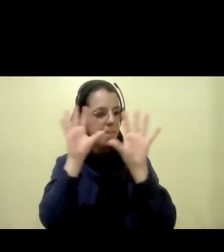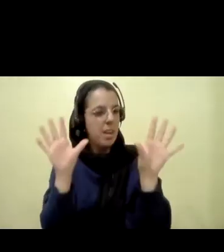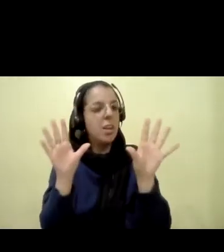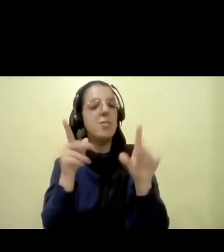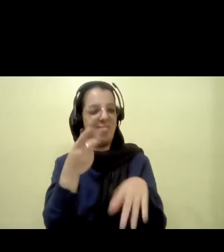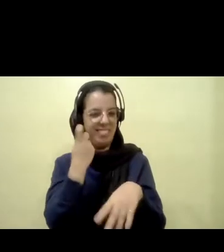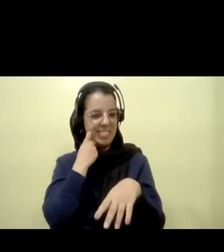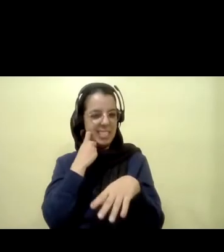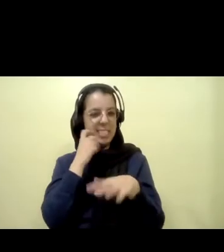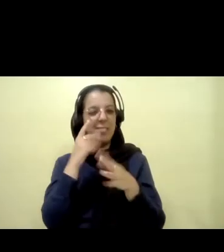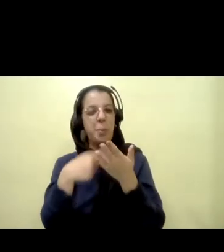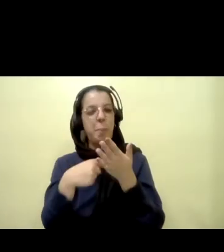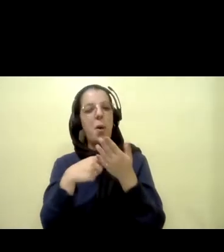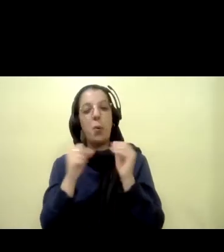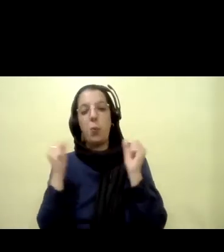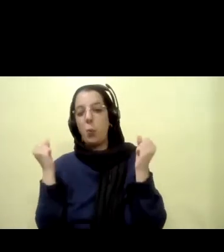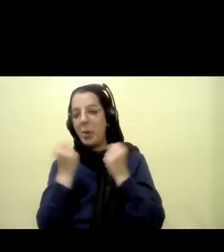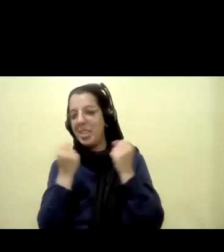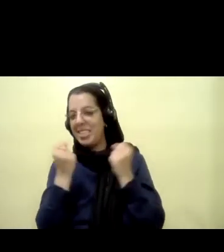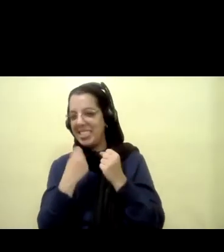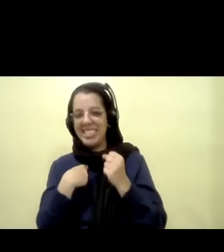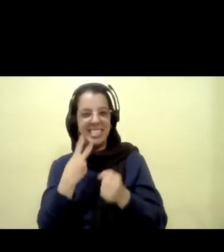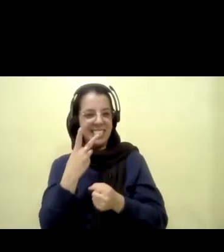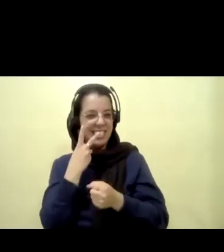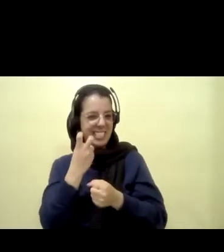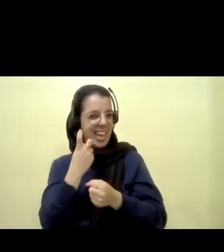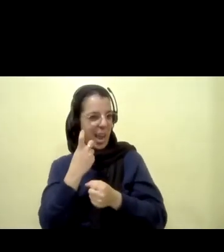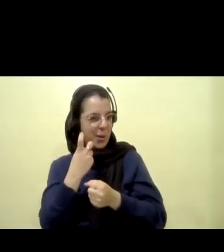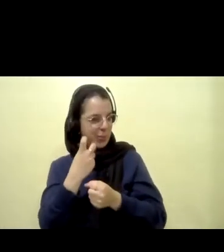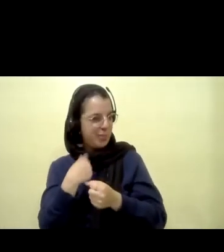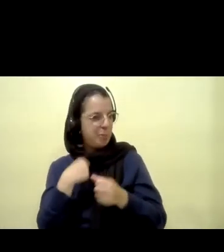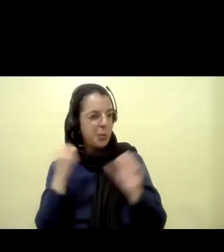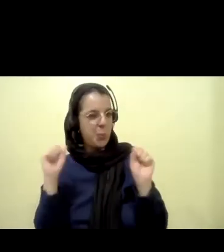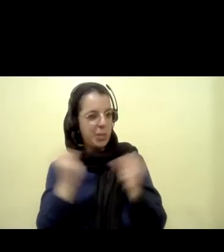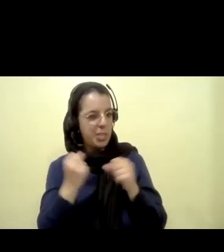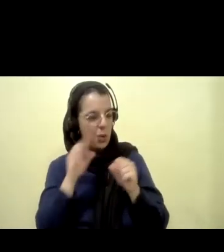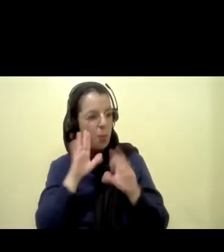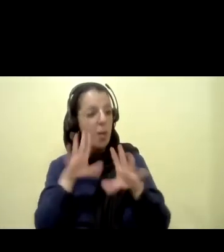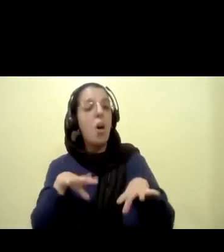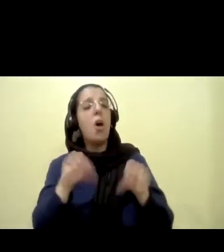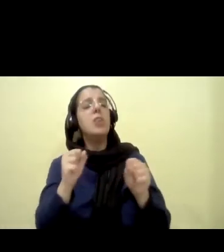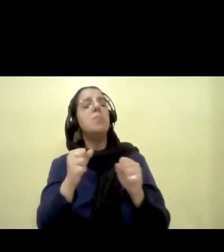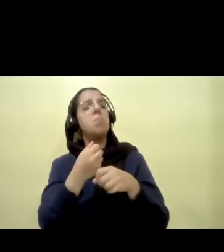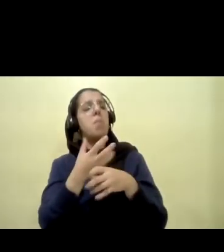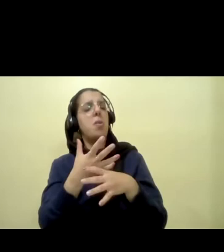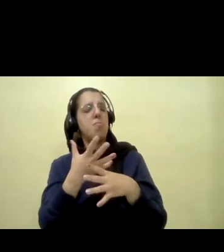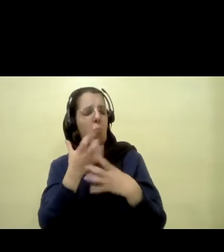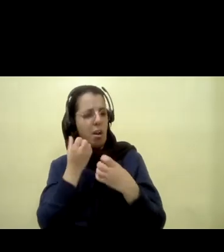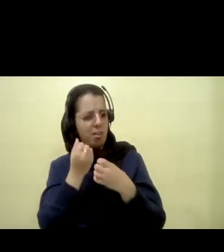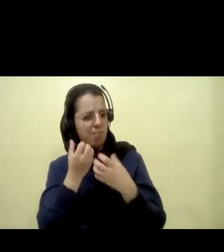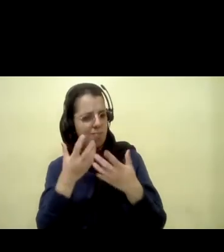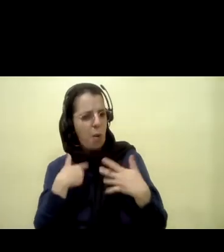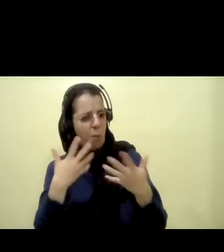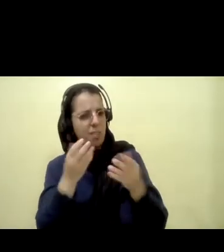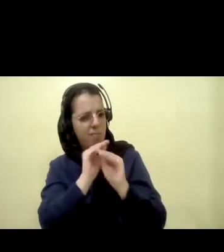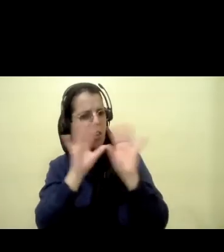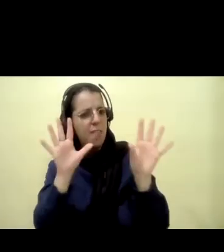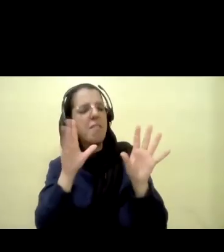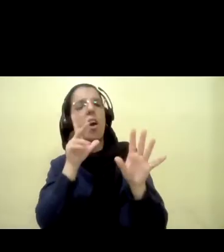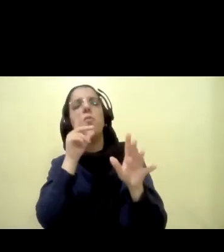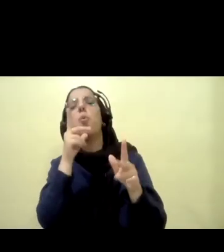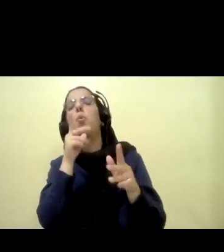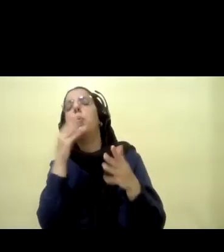about winter, and I don't think we'll approach that idea, but I just want to make sure for our benefit and probably others who are new, that